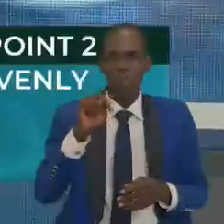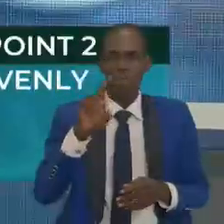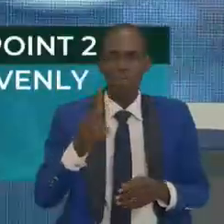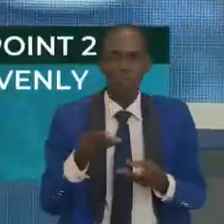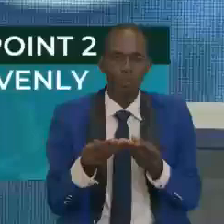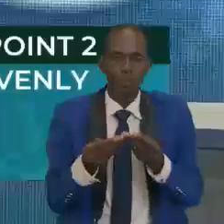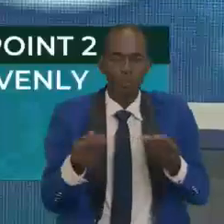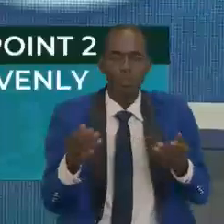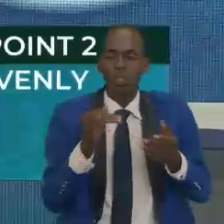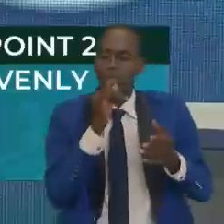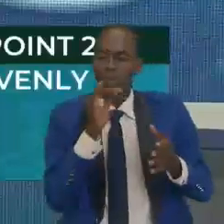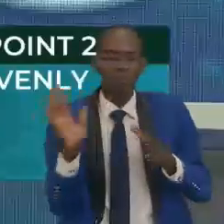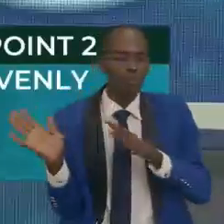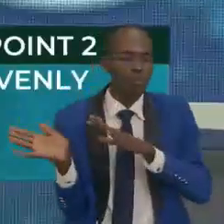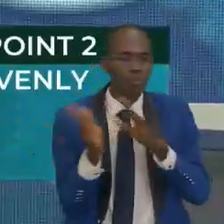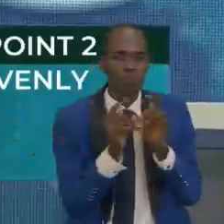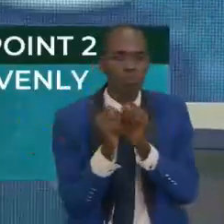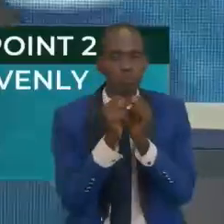around by that wind,